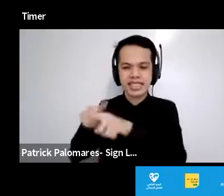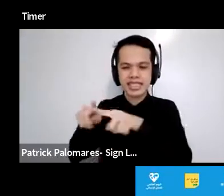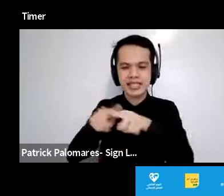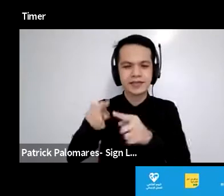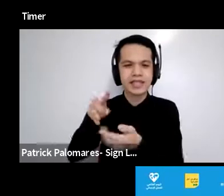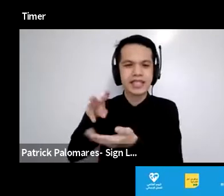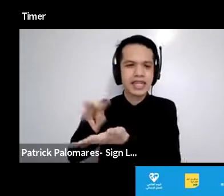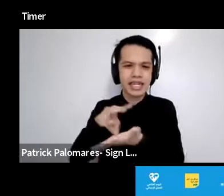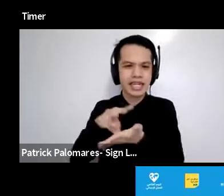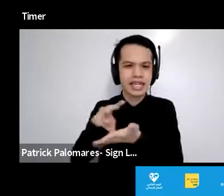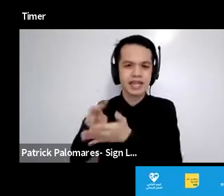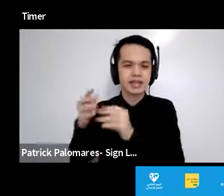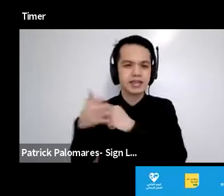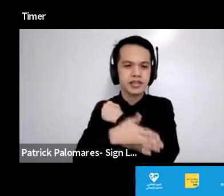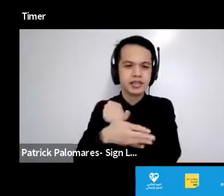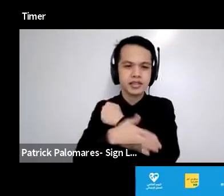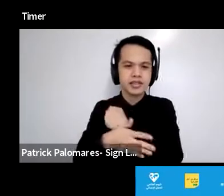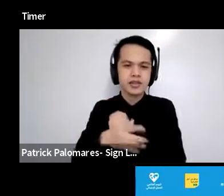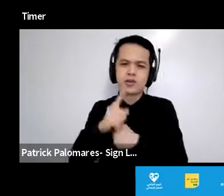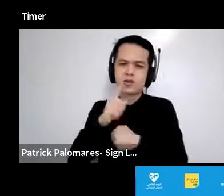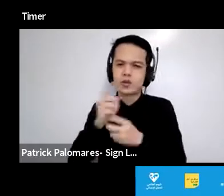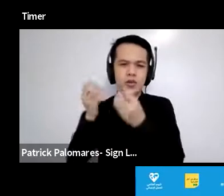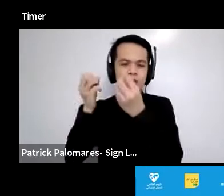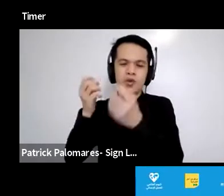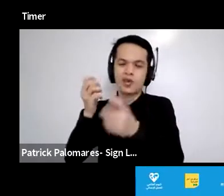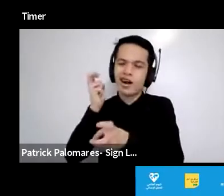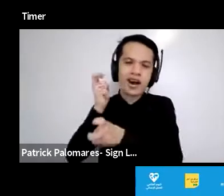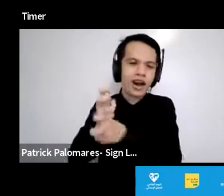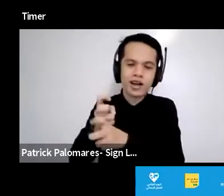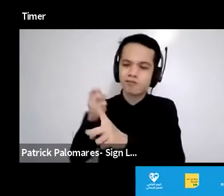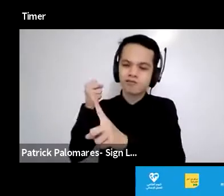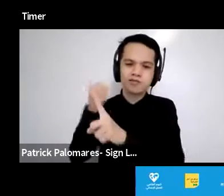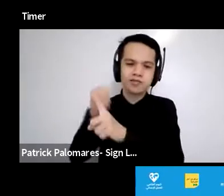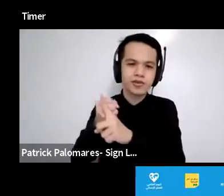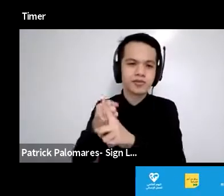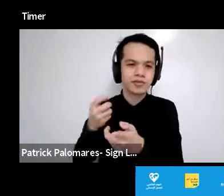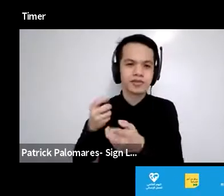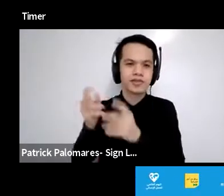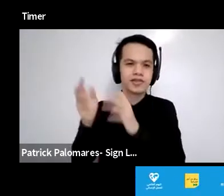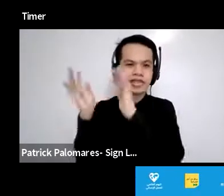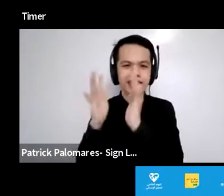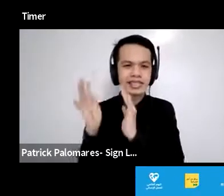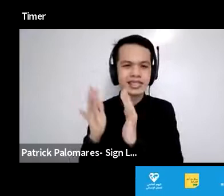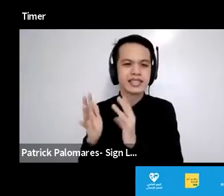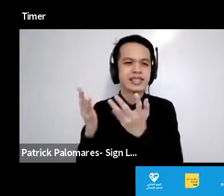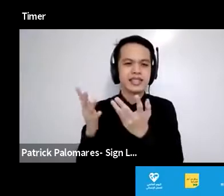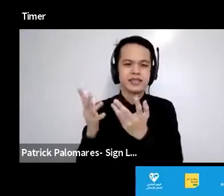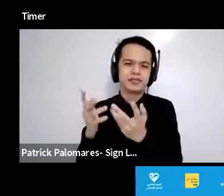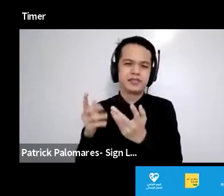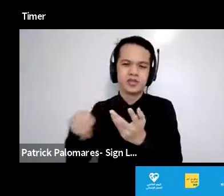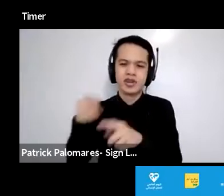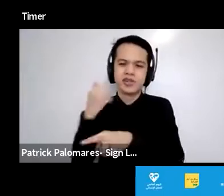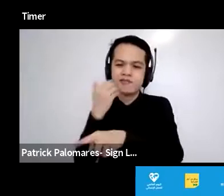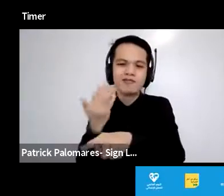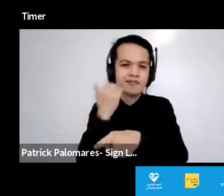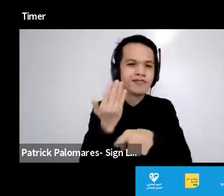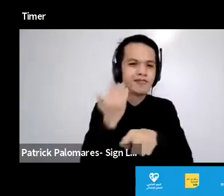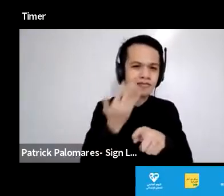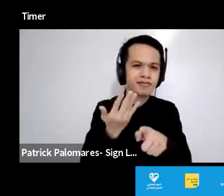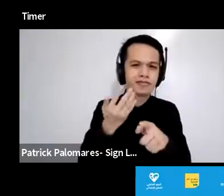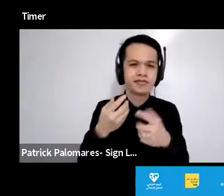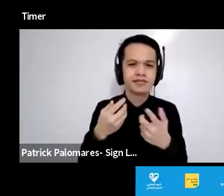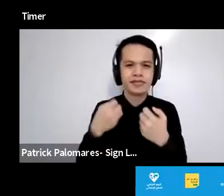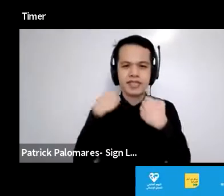country are hit disproportionately hard by disasters through loss of lives, suffering, and economic